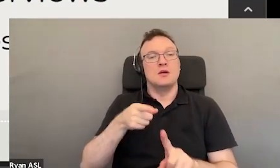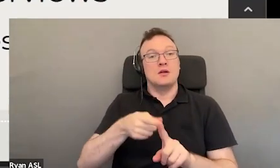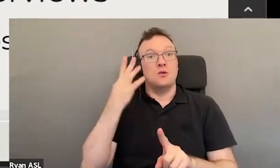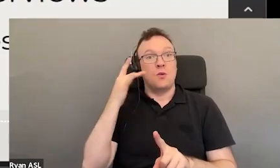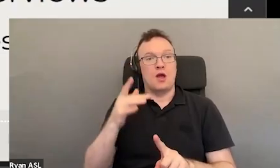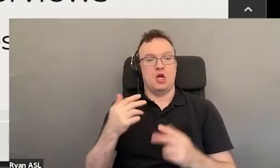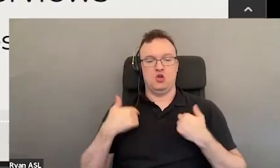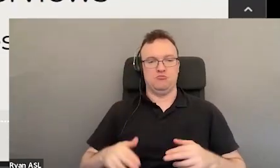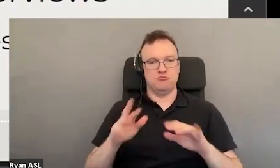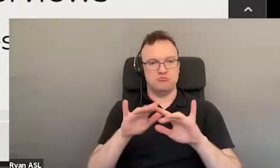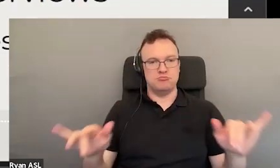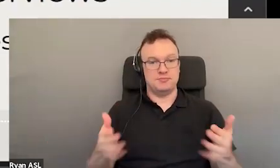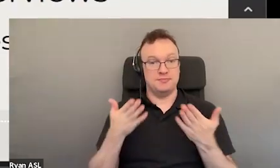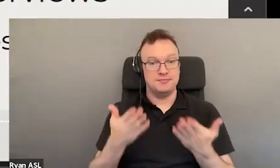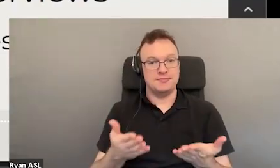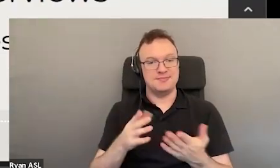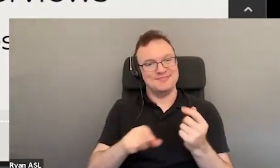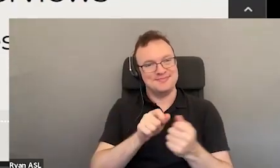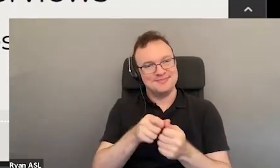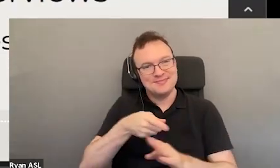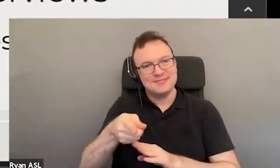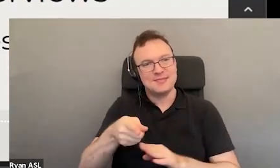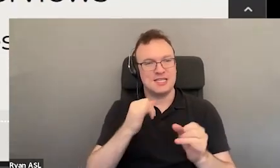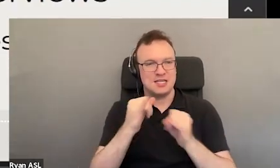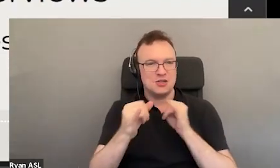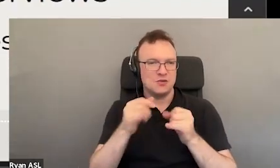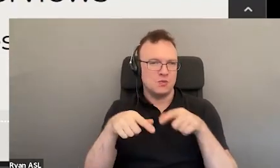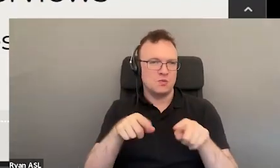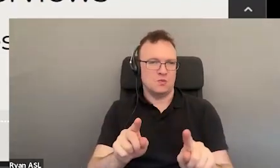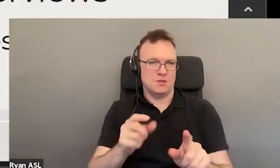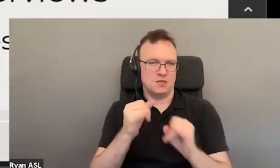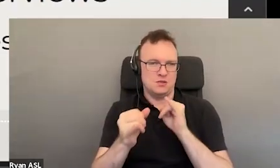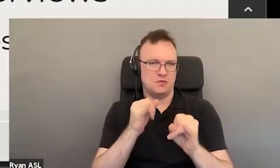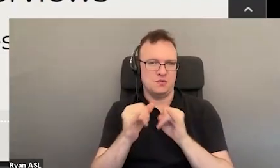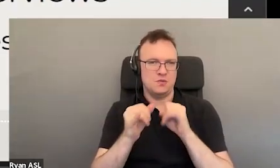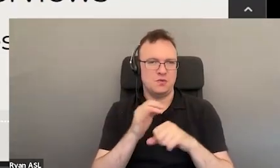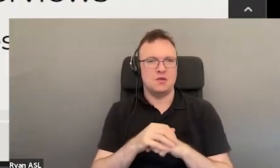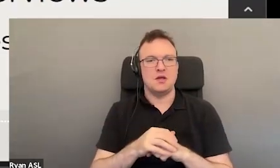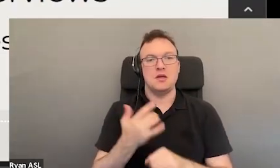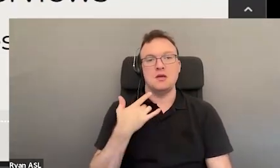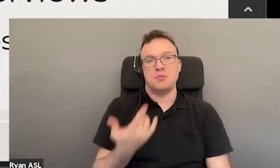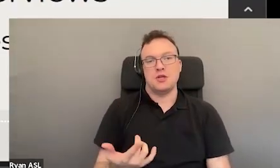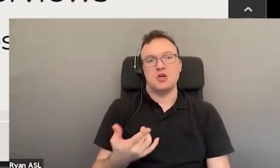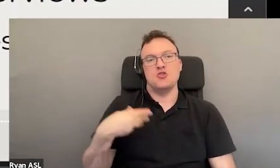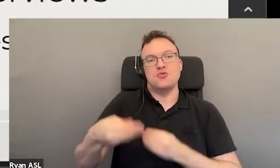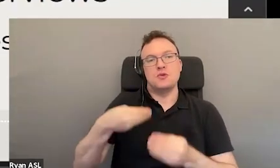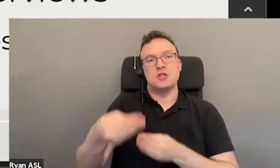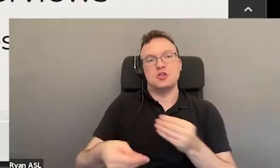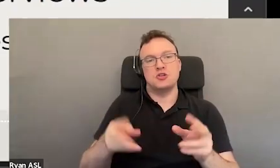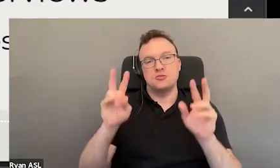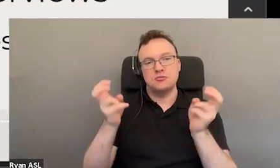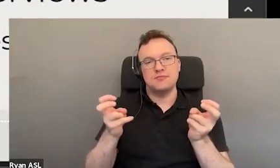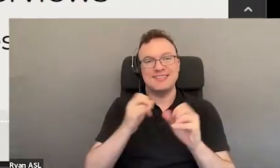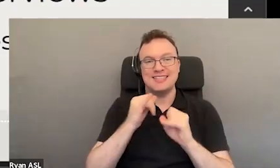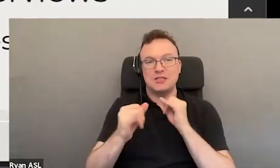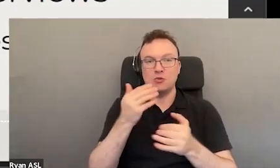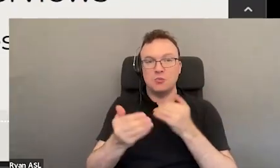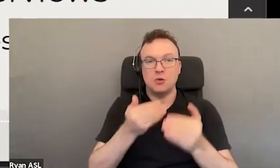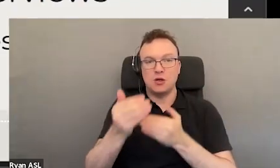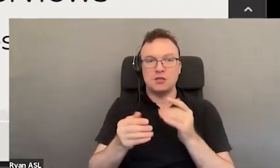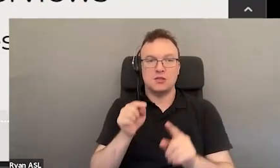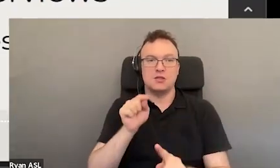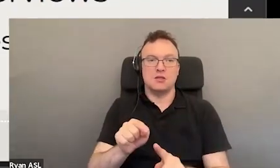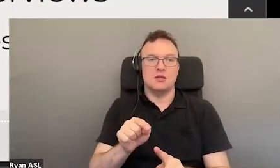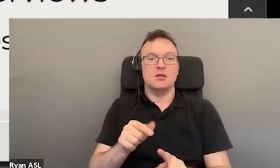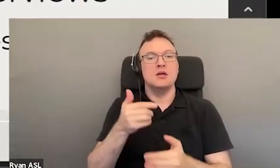human diversity, but particularly in the interview process. Often so-called traditional interview processes